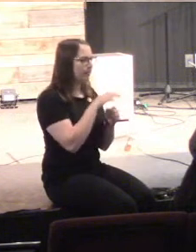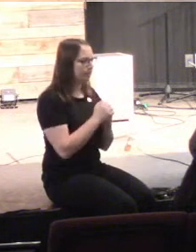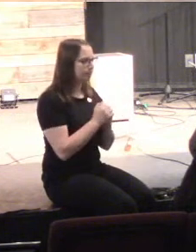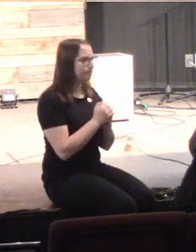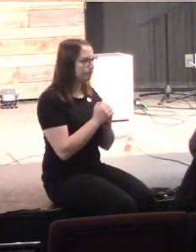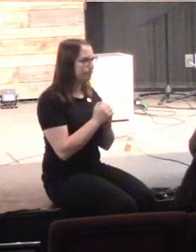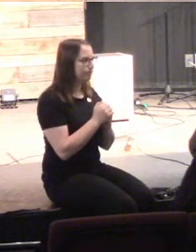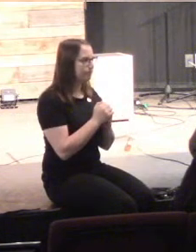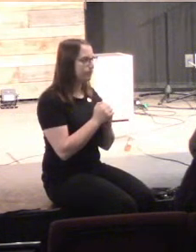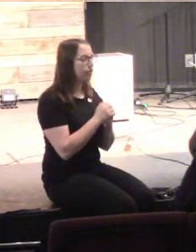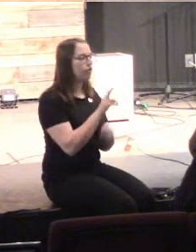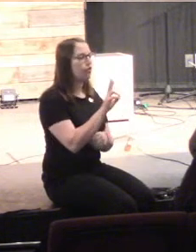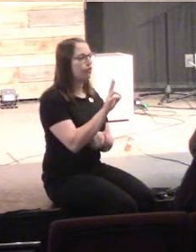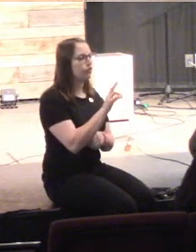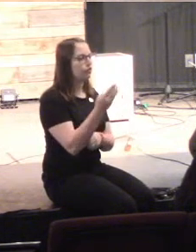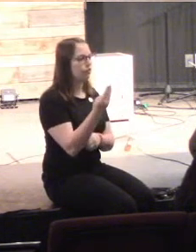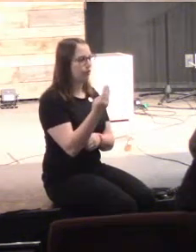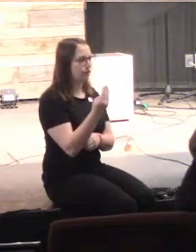verse